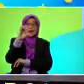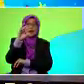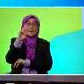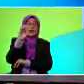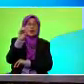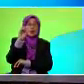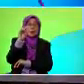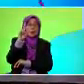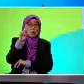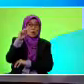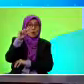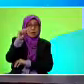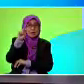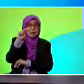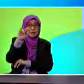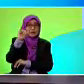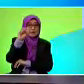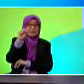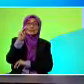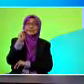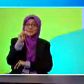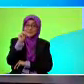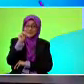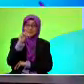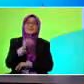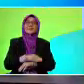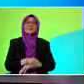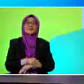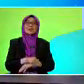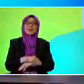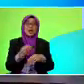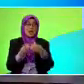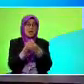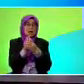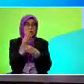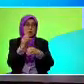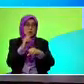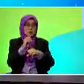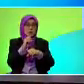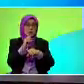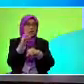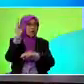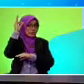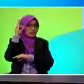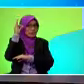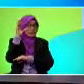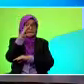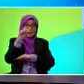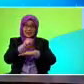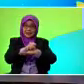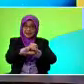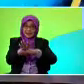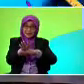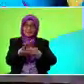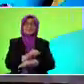and effects. But the question now is, who's the teacher that will be accompanying me today? So to know more, let us watch her profile